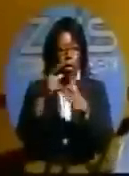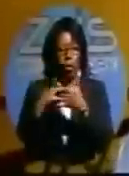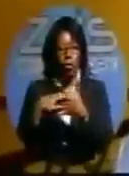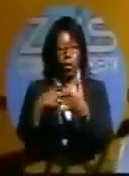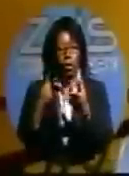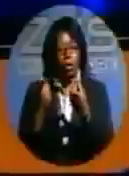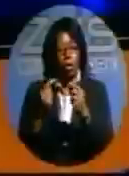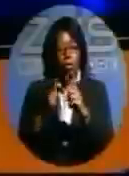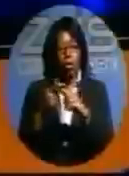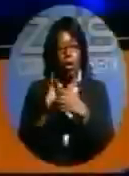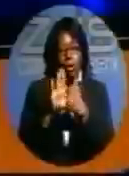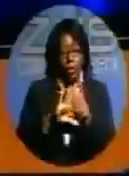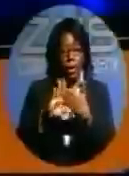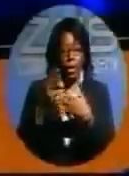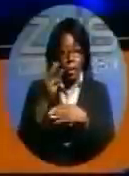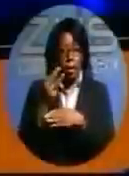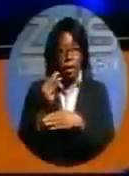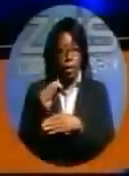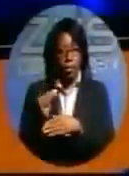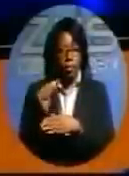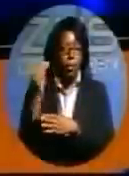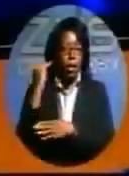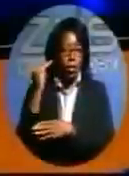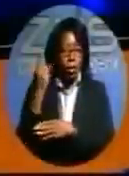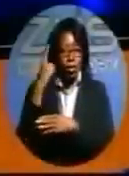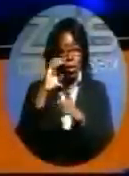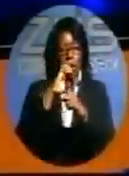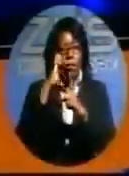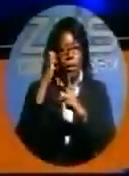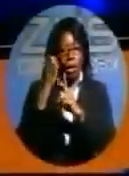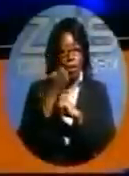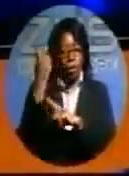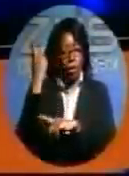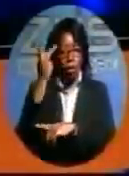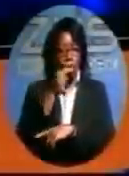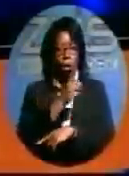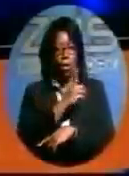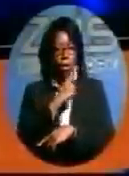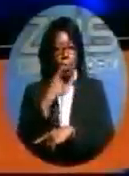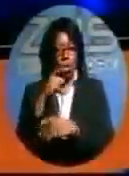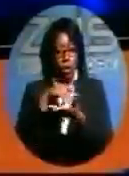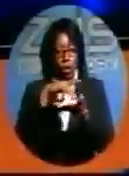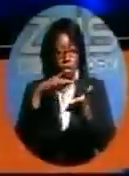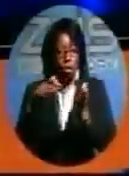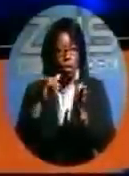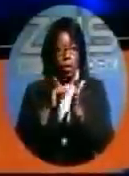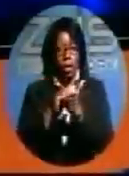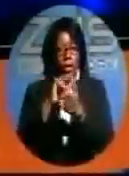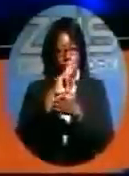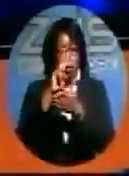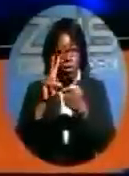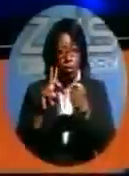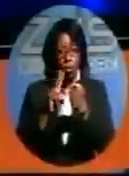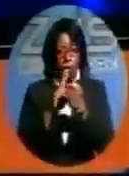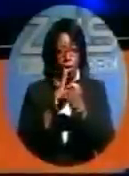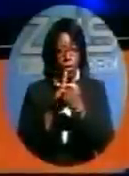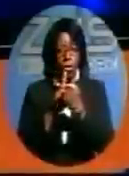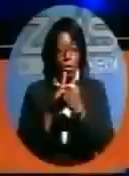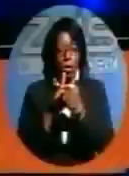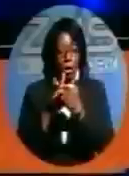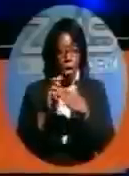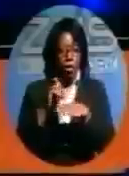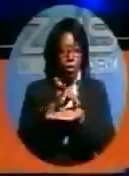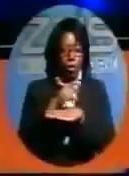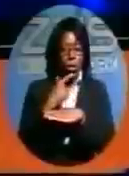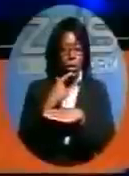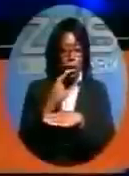to protect them. Minister for the Environment Ken Dorsett told students today that the film reinforces how important the